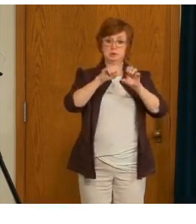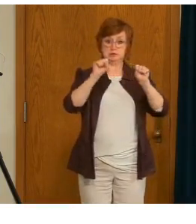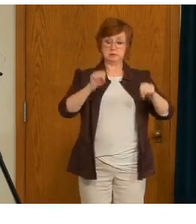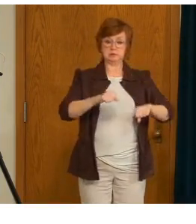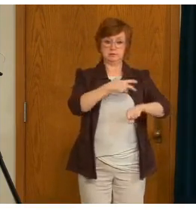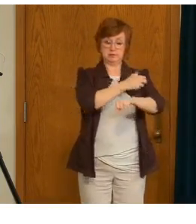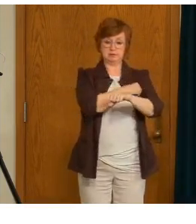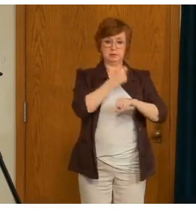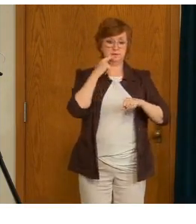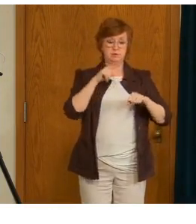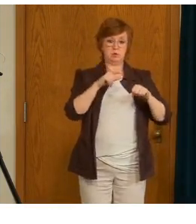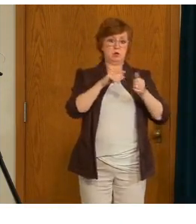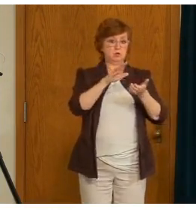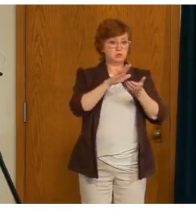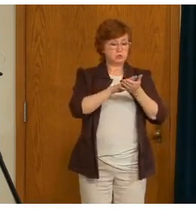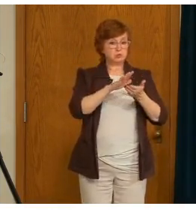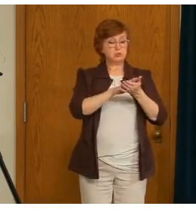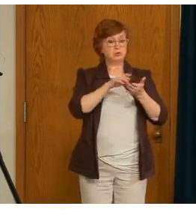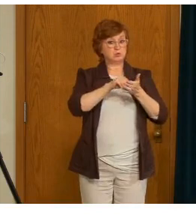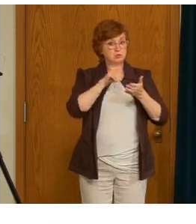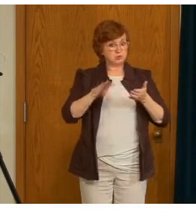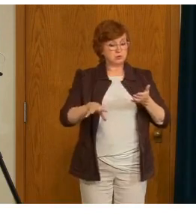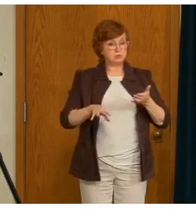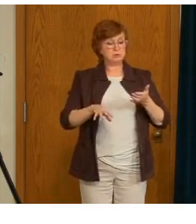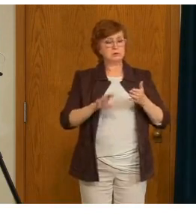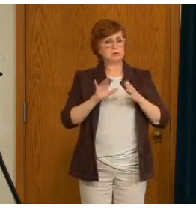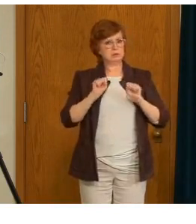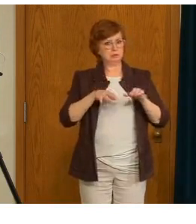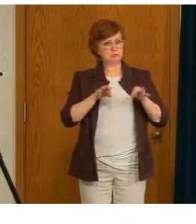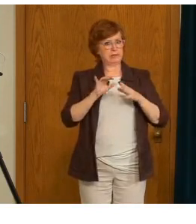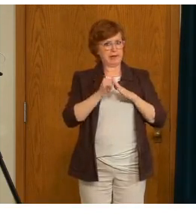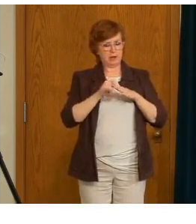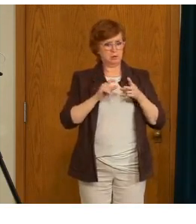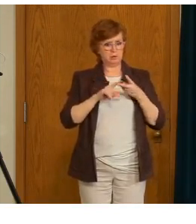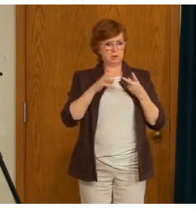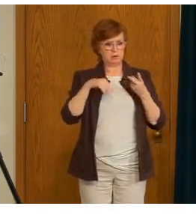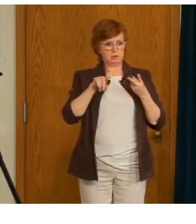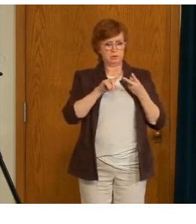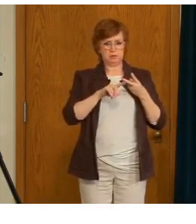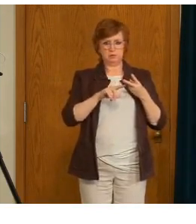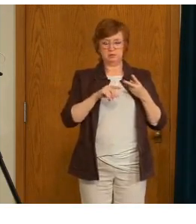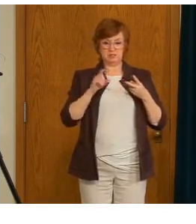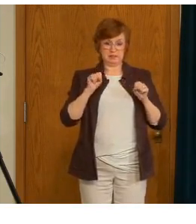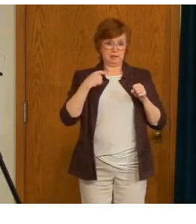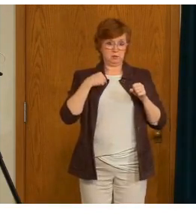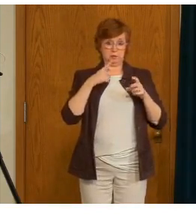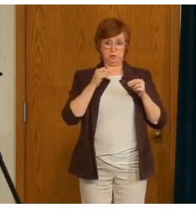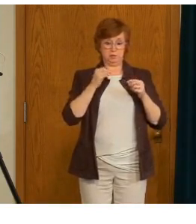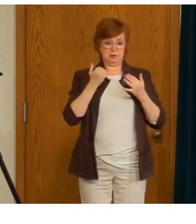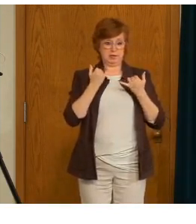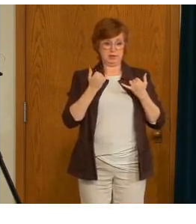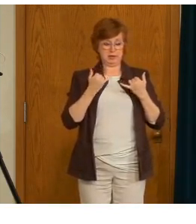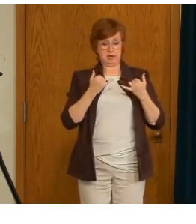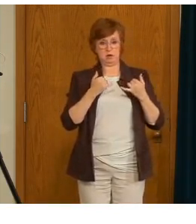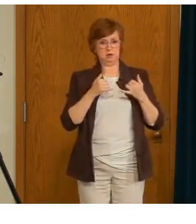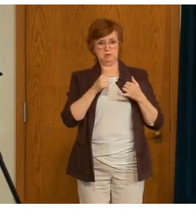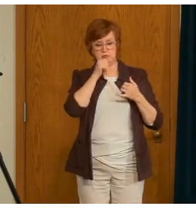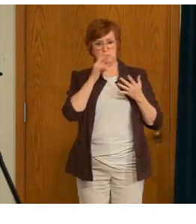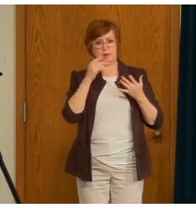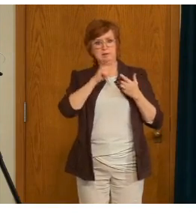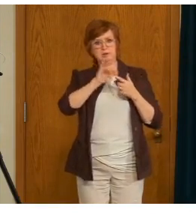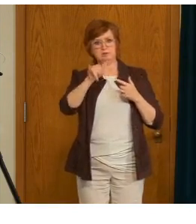there any more you can tell us about how that's going to work? And is there any thought to doing it sooner than near the end of the school year to